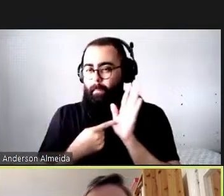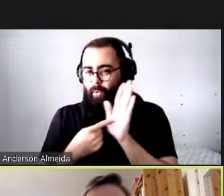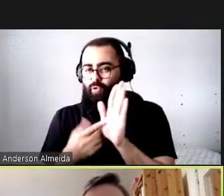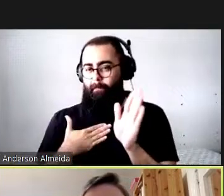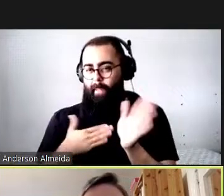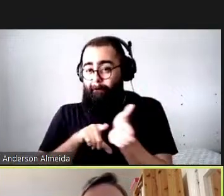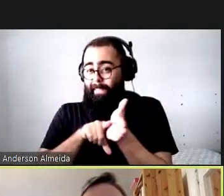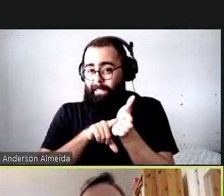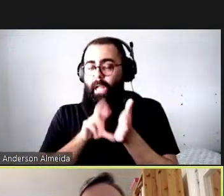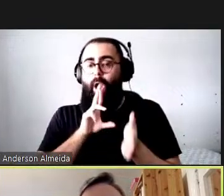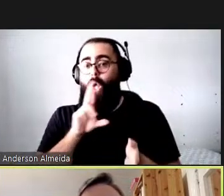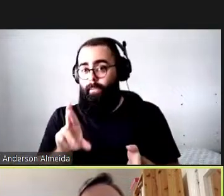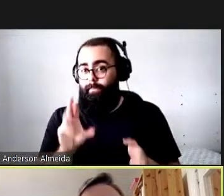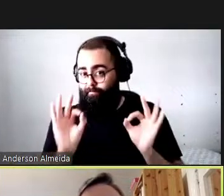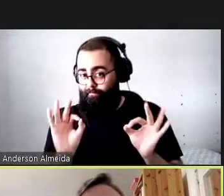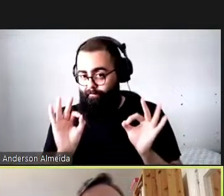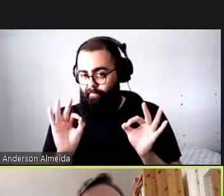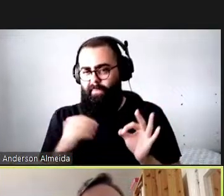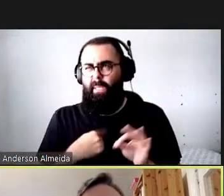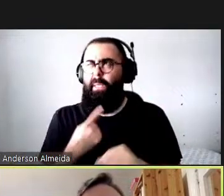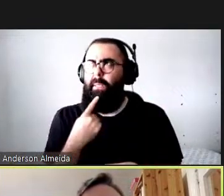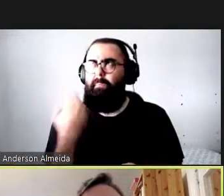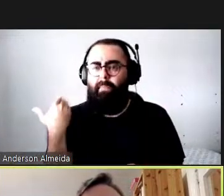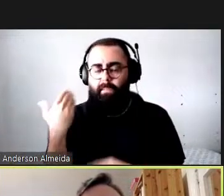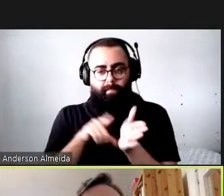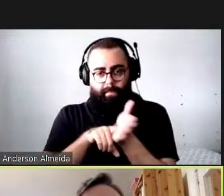a study a while ago.